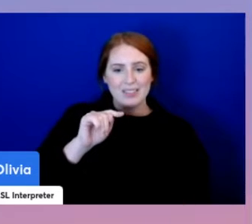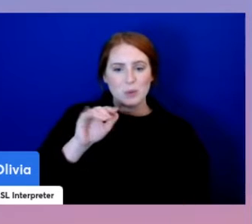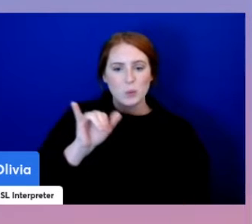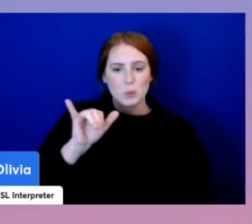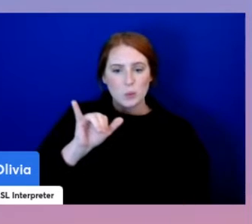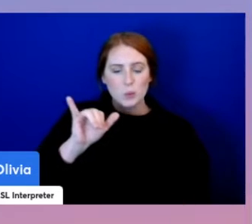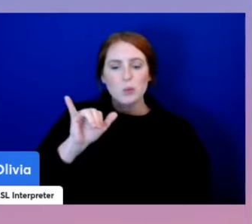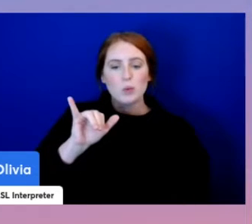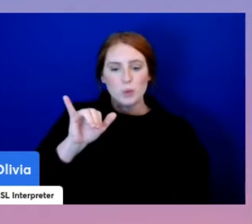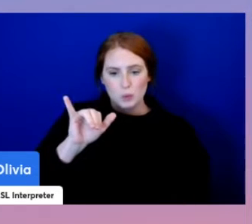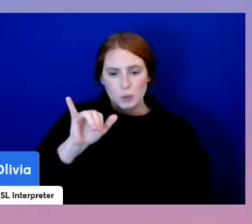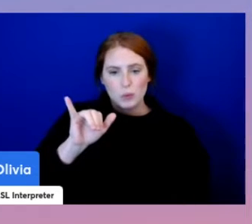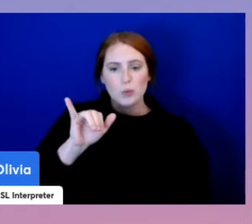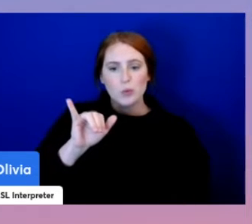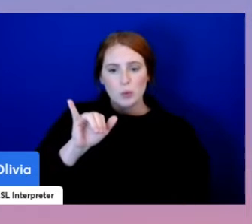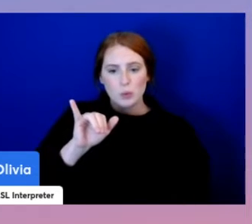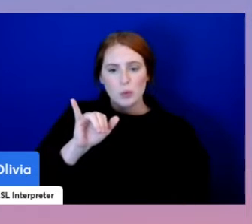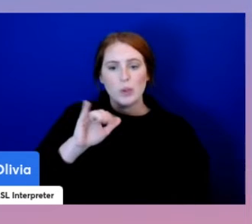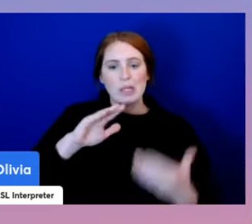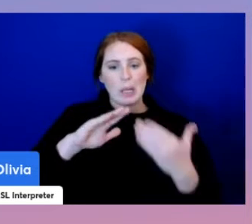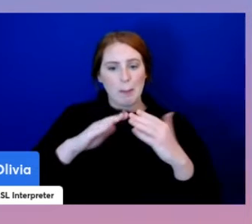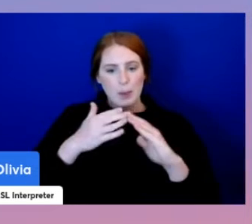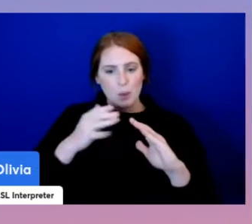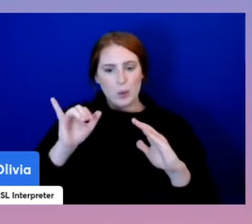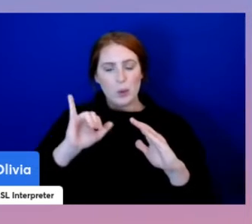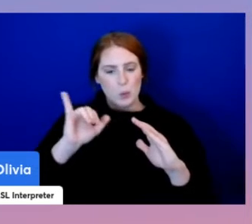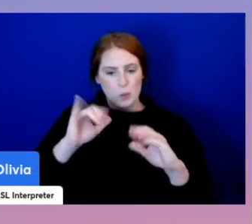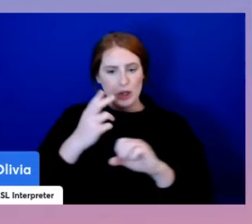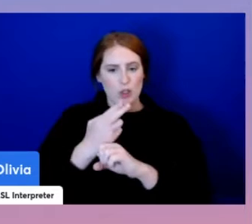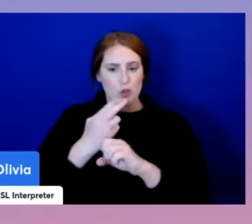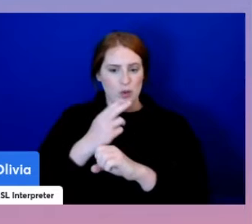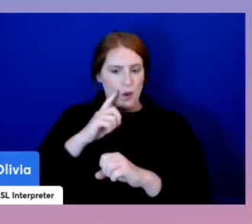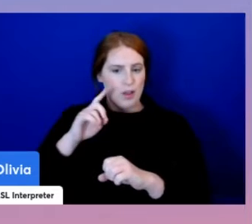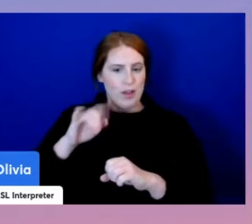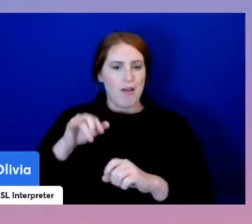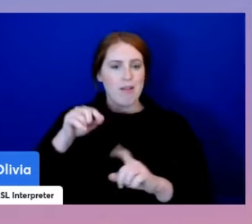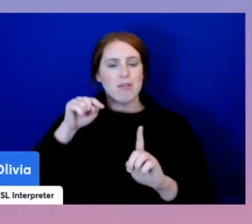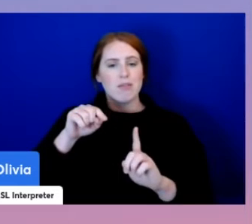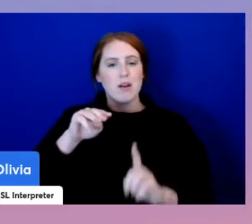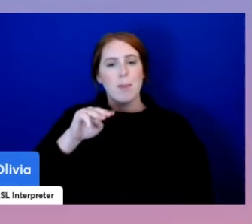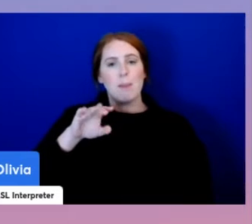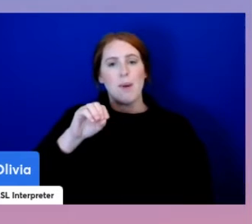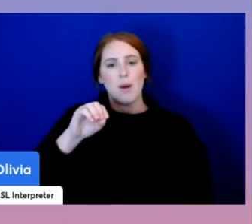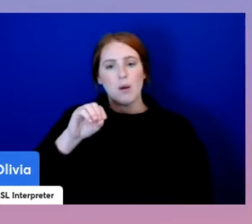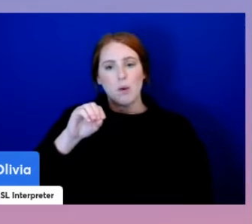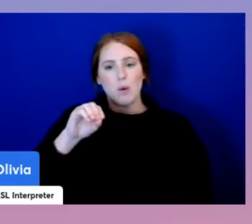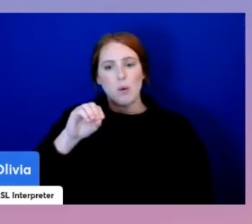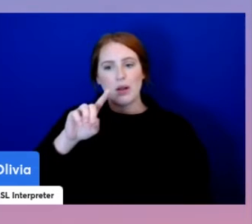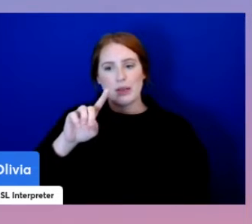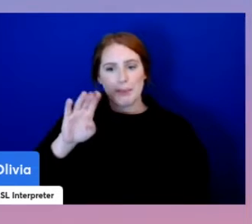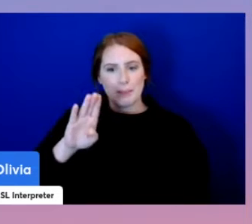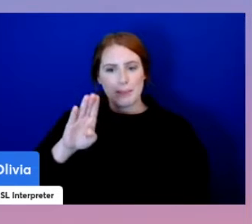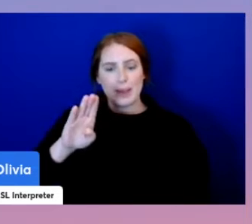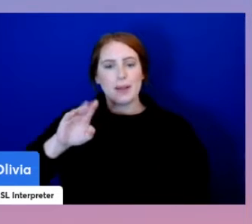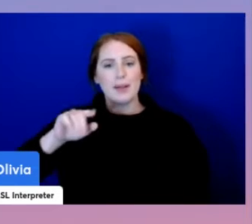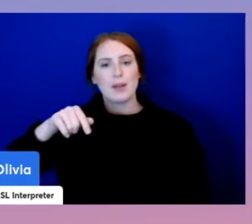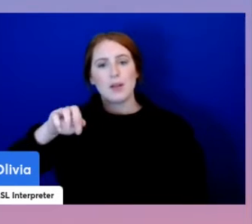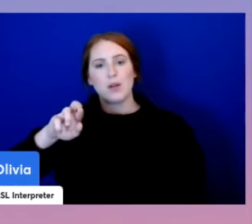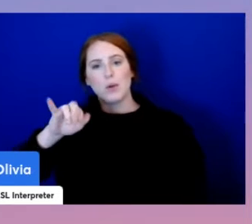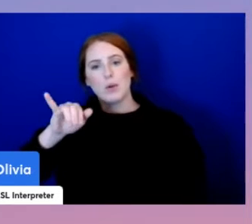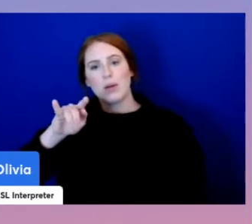and community edition is used for free. For MongoDB queryable encryption is support